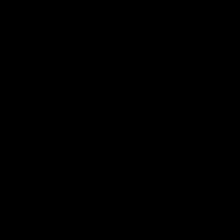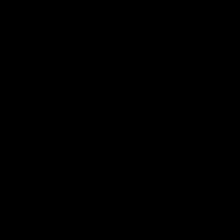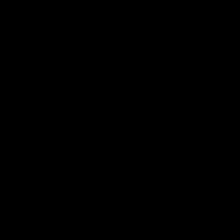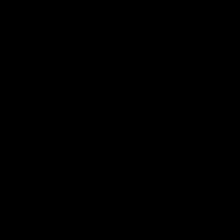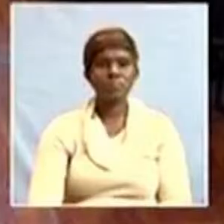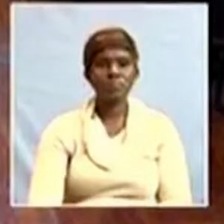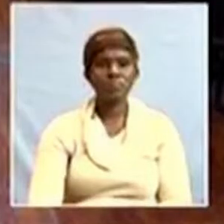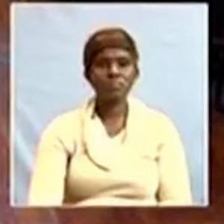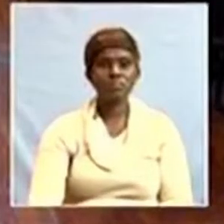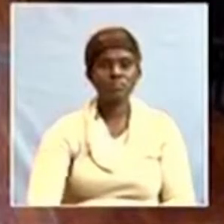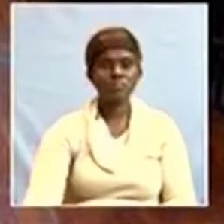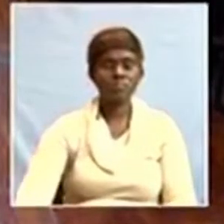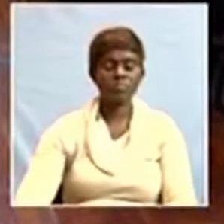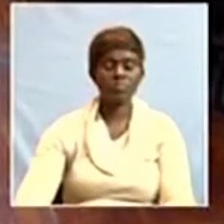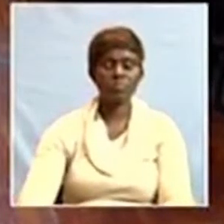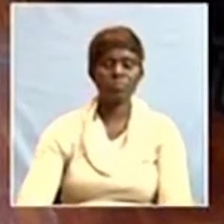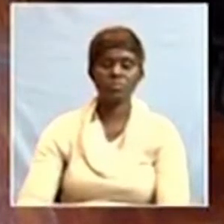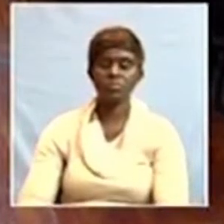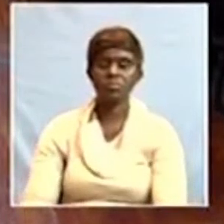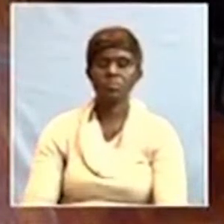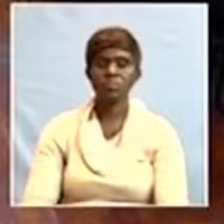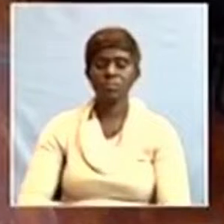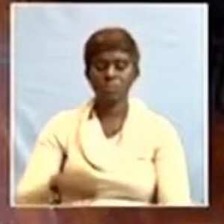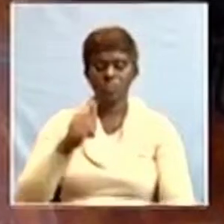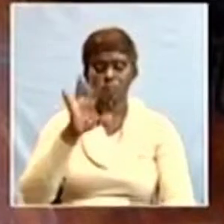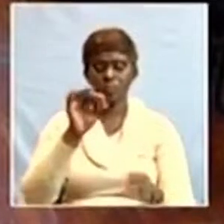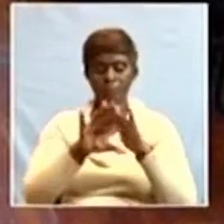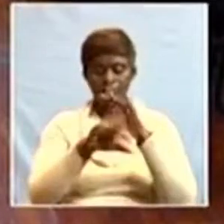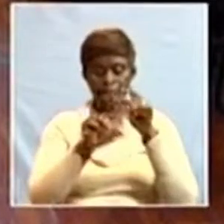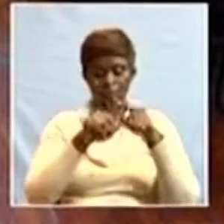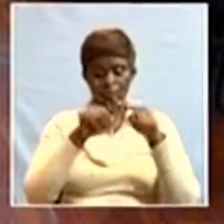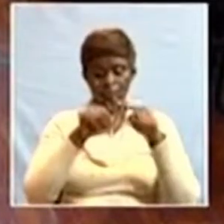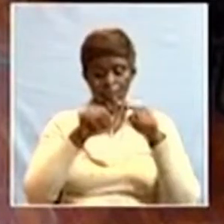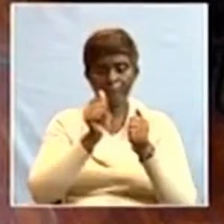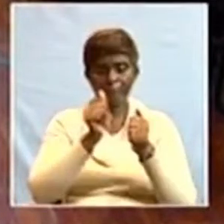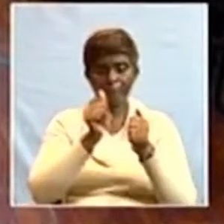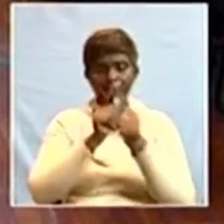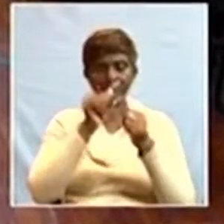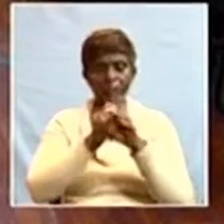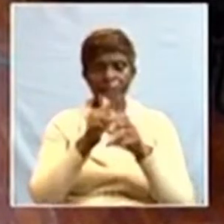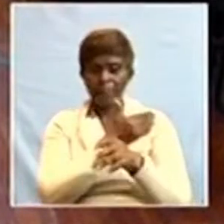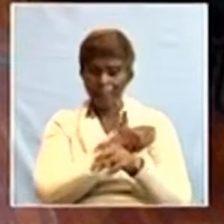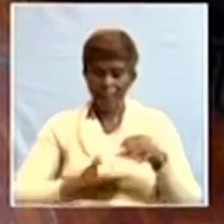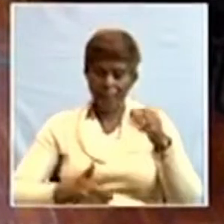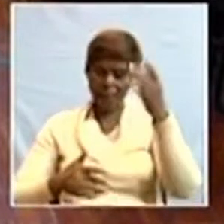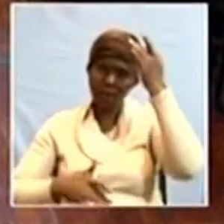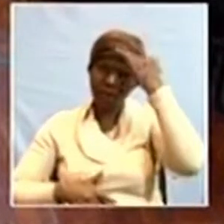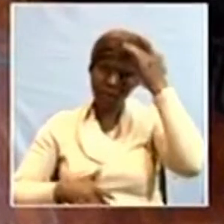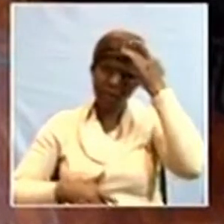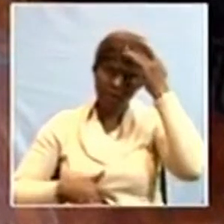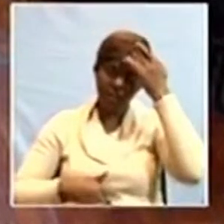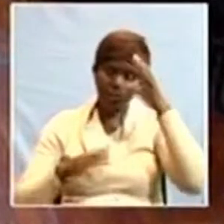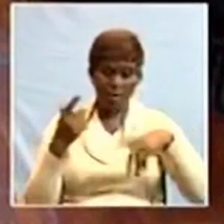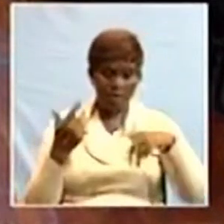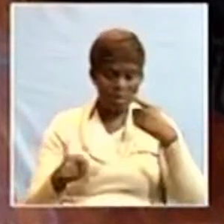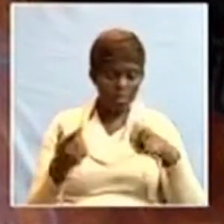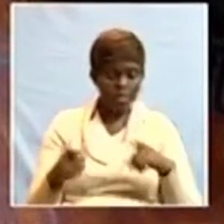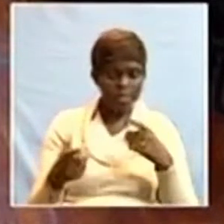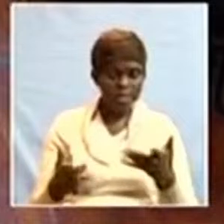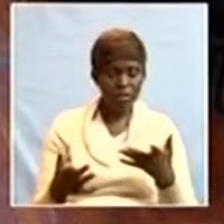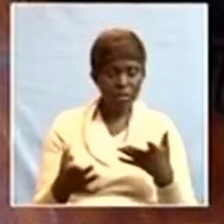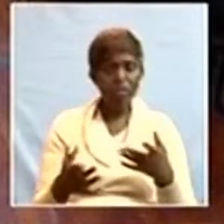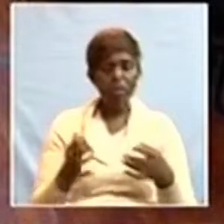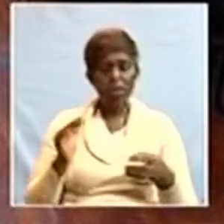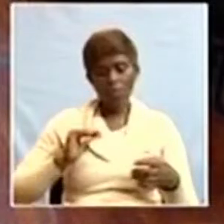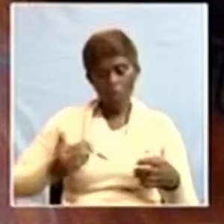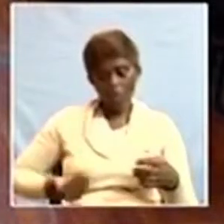maybe 19 and below, but they can be registered within the critically ill, disability,